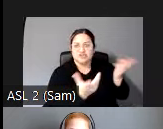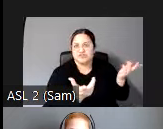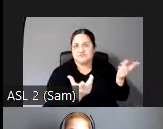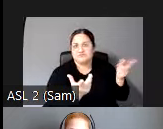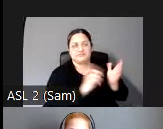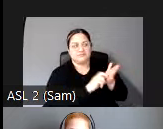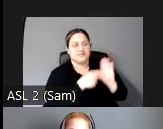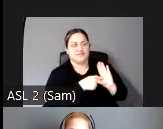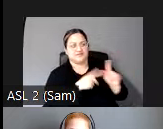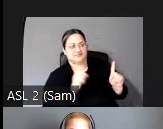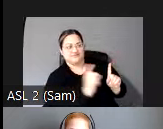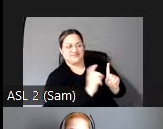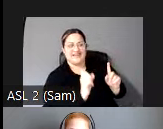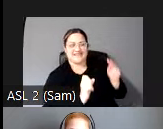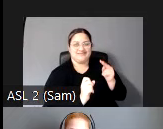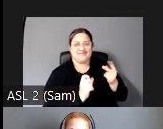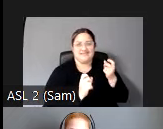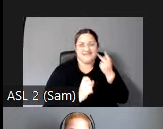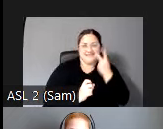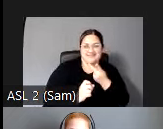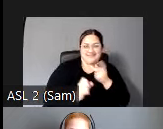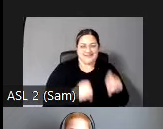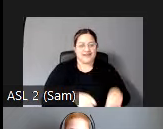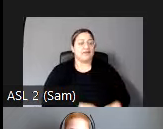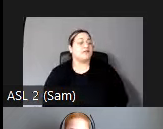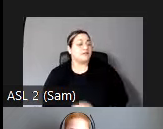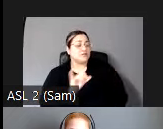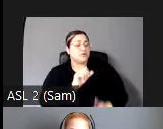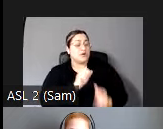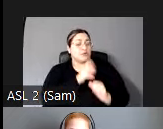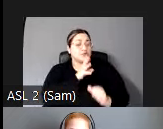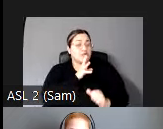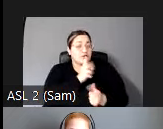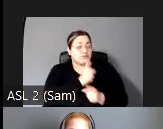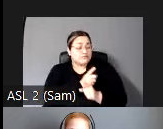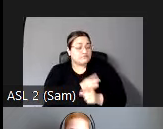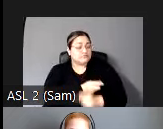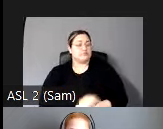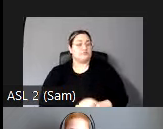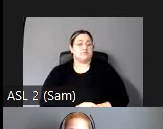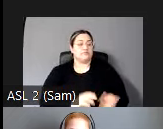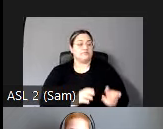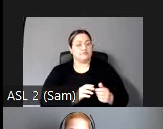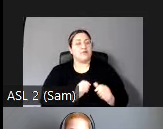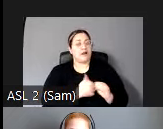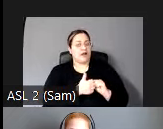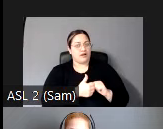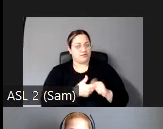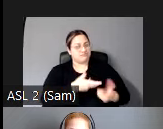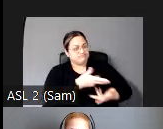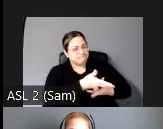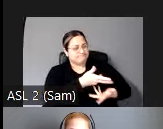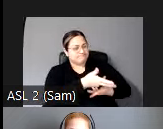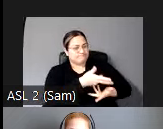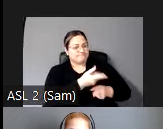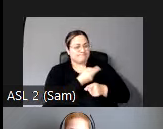Make sure that it's not too fast in your speech. Make sure that it's not too difficult to